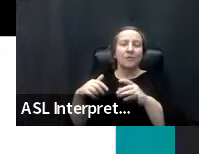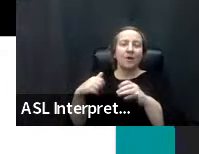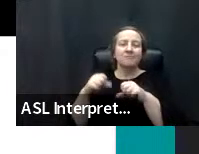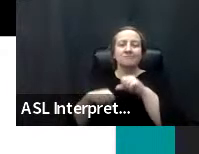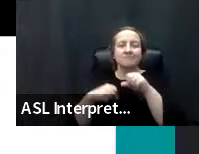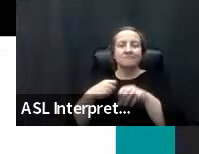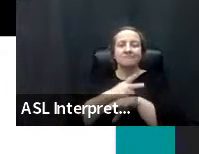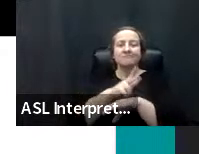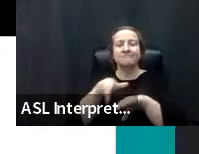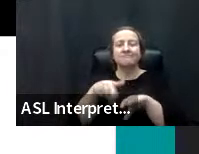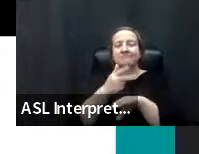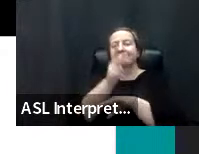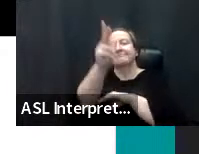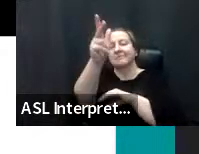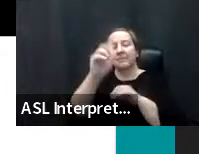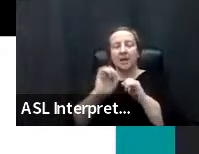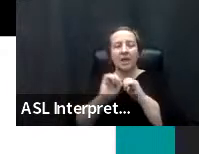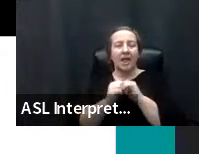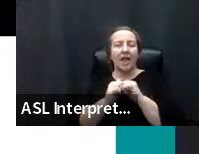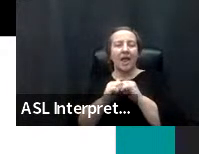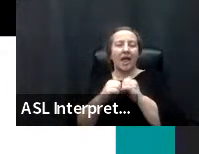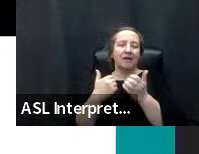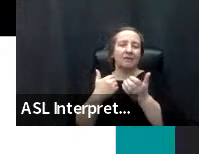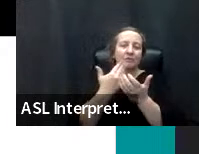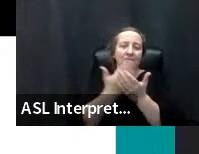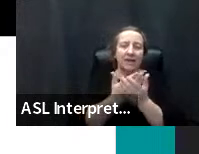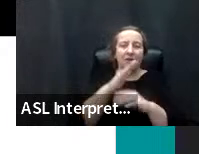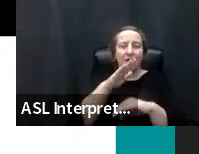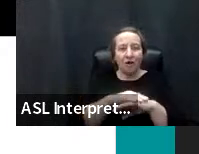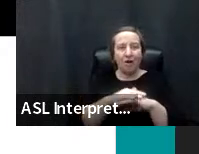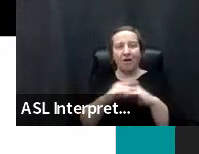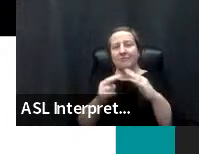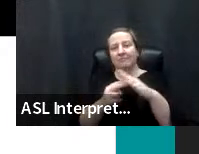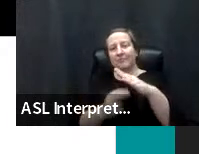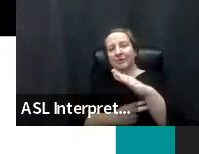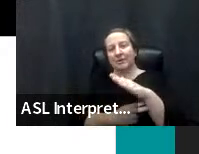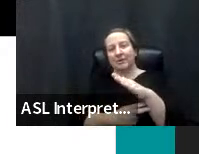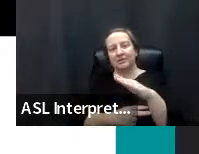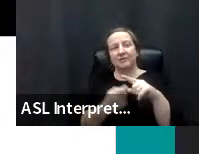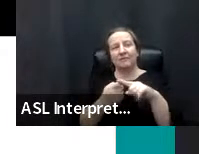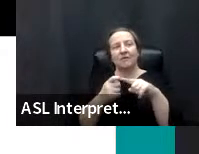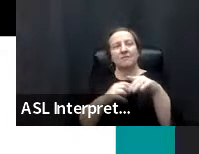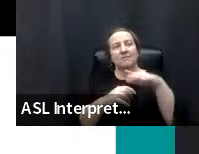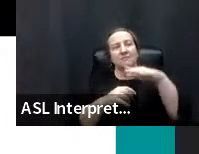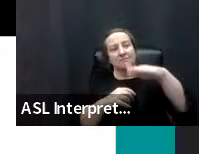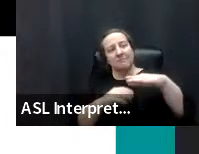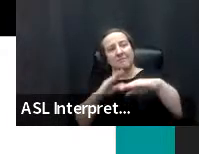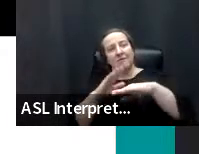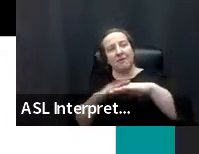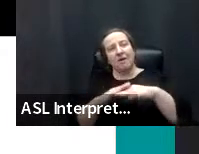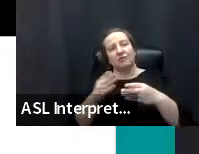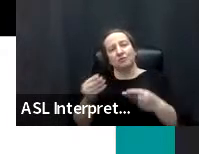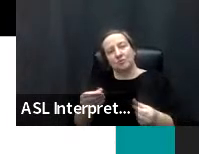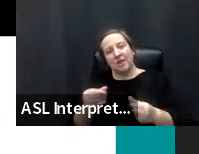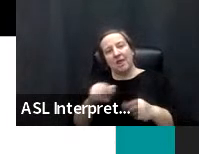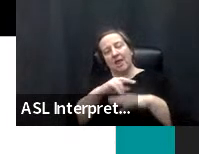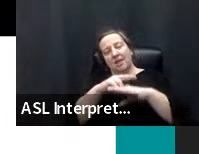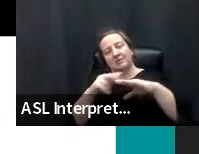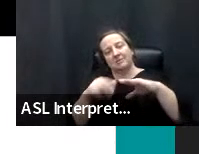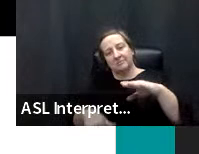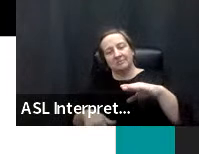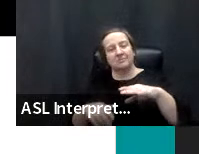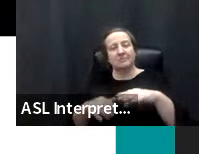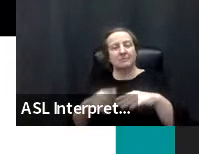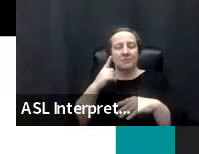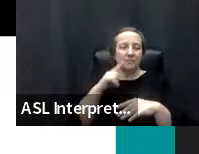representing those ramps needed to get from the elevated bridge down to landfall on each side of the